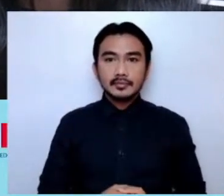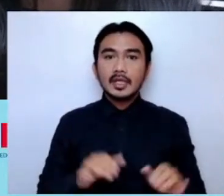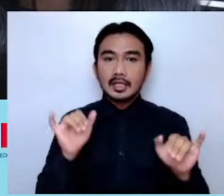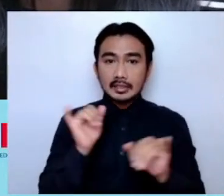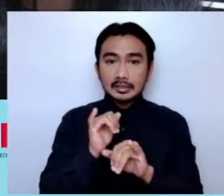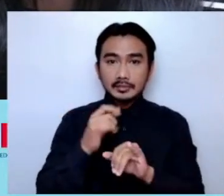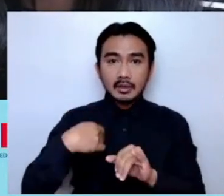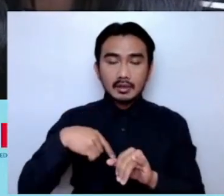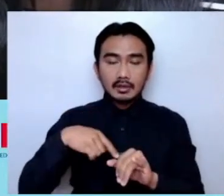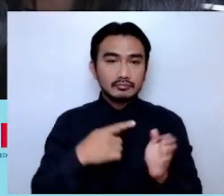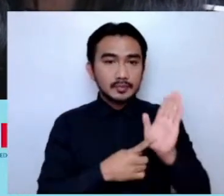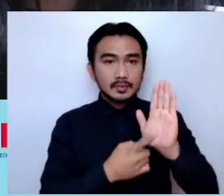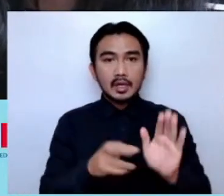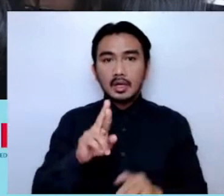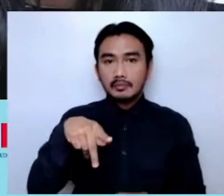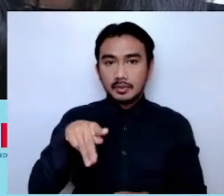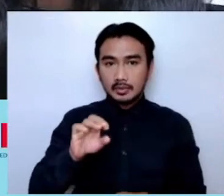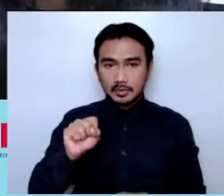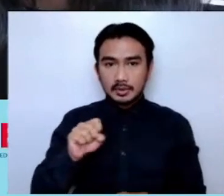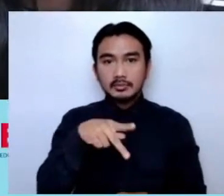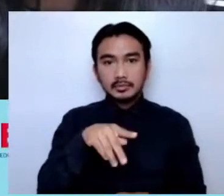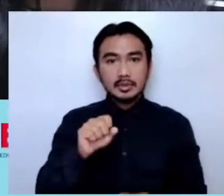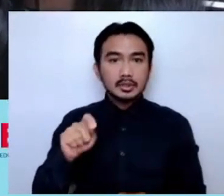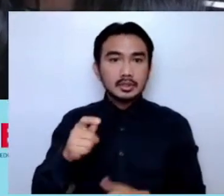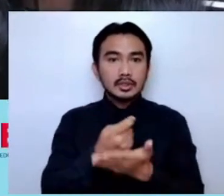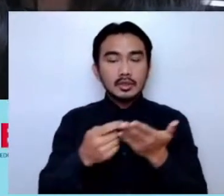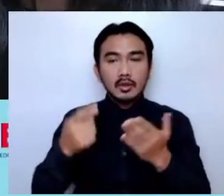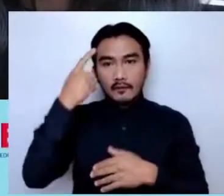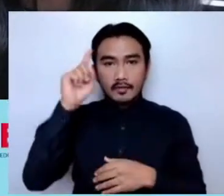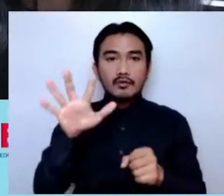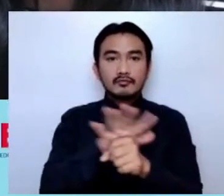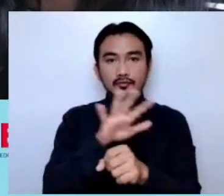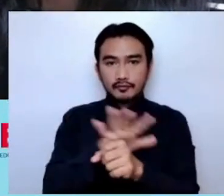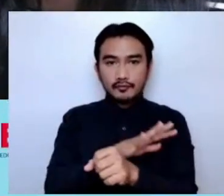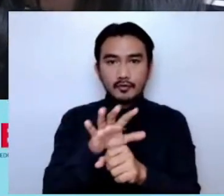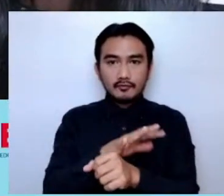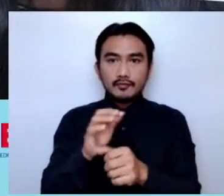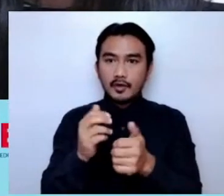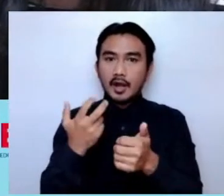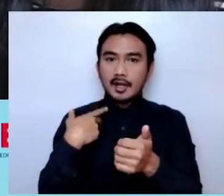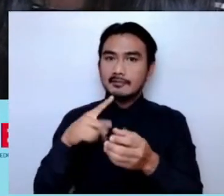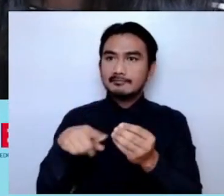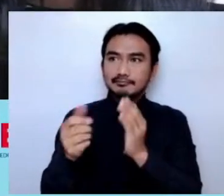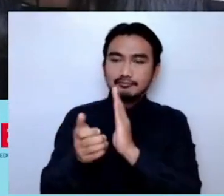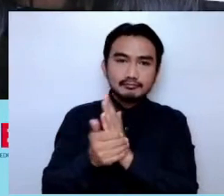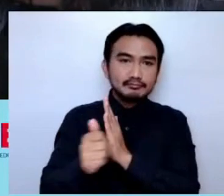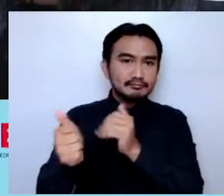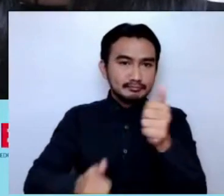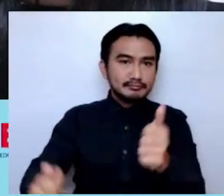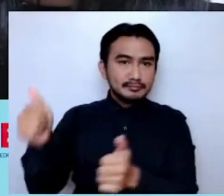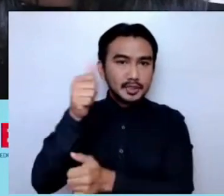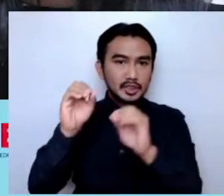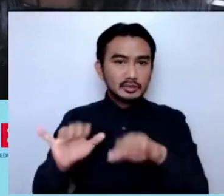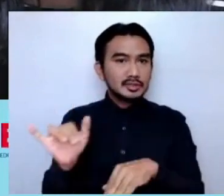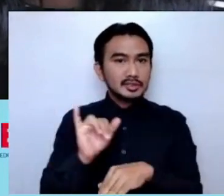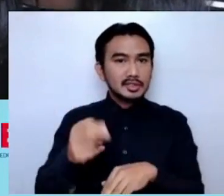the RPMS-PPST tools for our full-time proficient and highly proficient teacher broadcasters. So